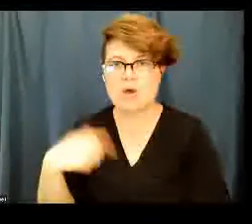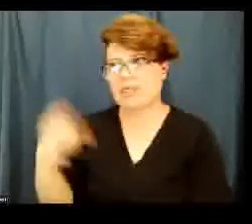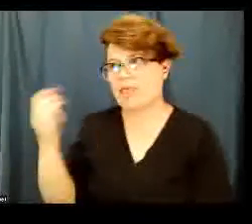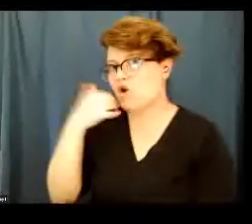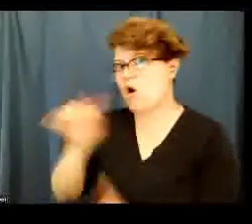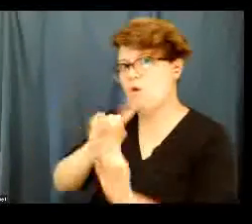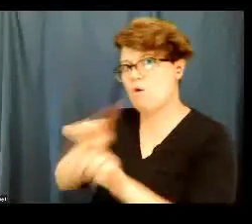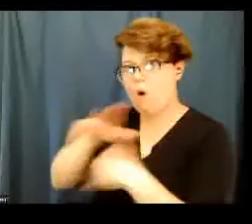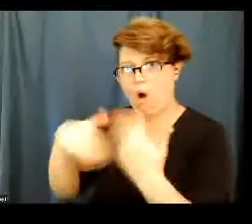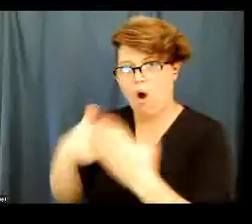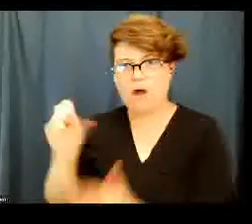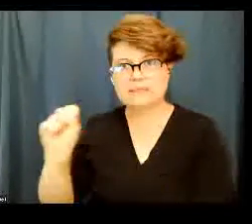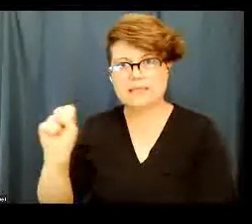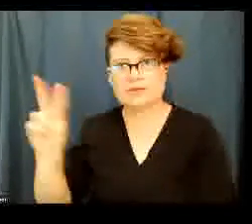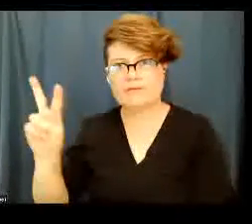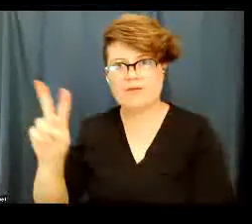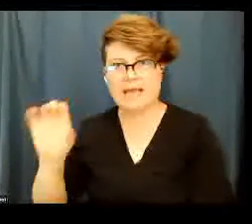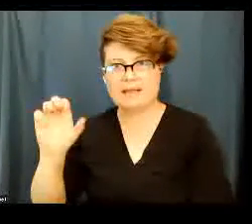This is,